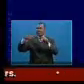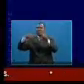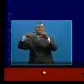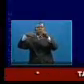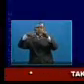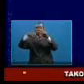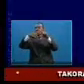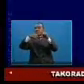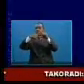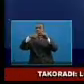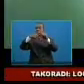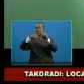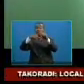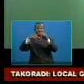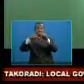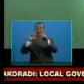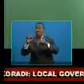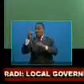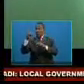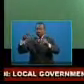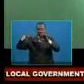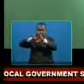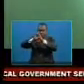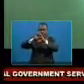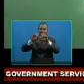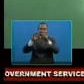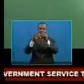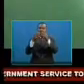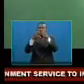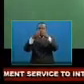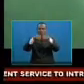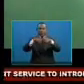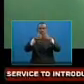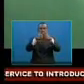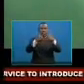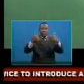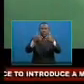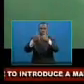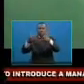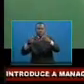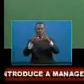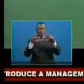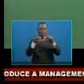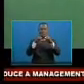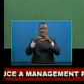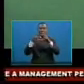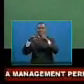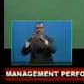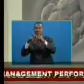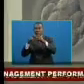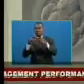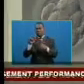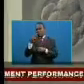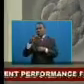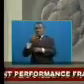egg and achieve fertilization. The cells then divide and multiply and form an embryo. After 2 or 3